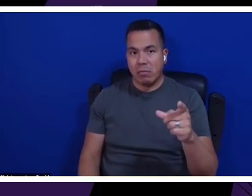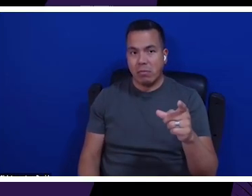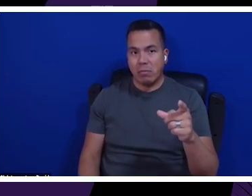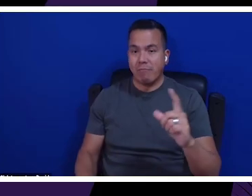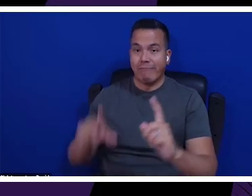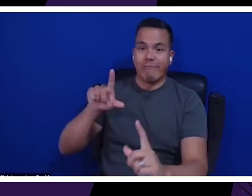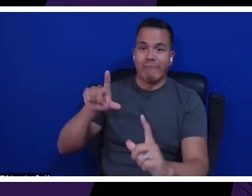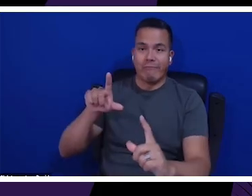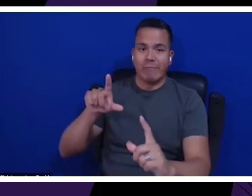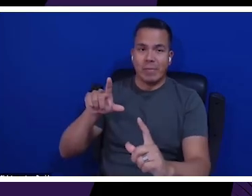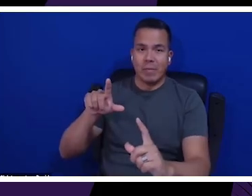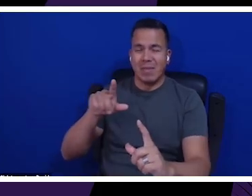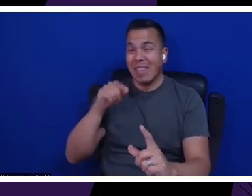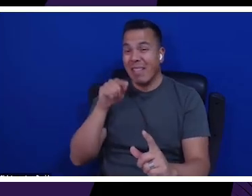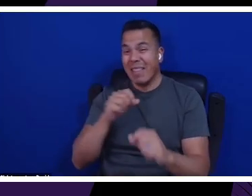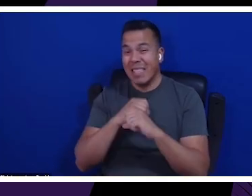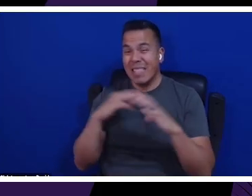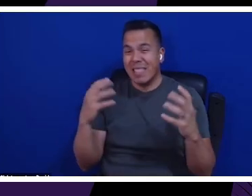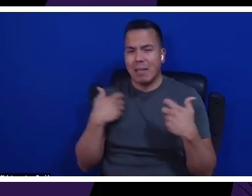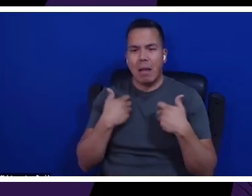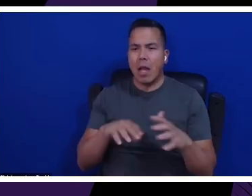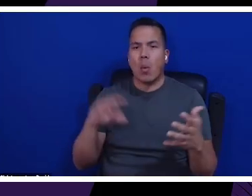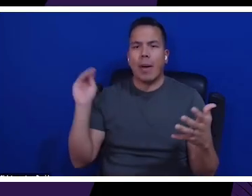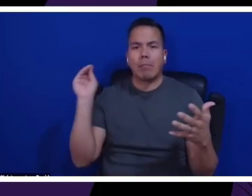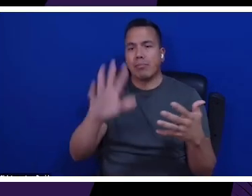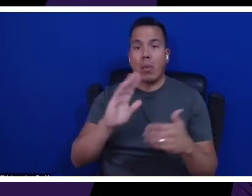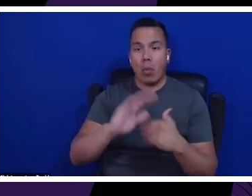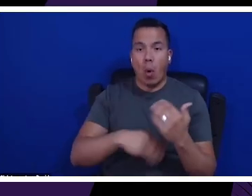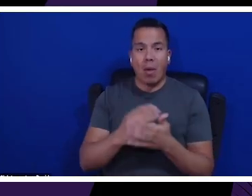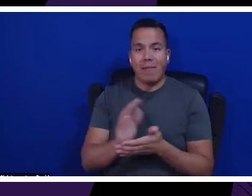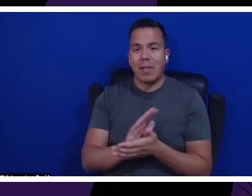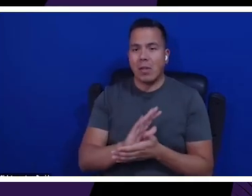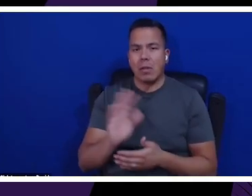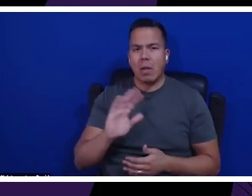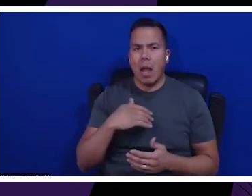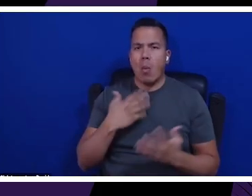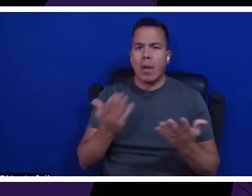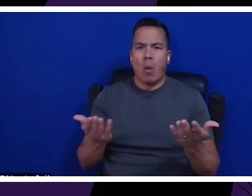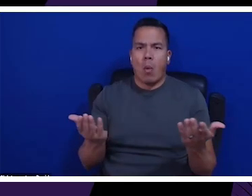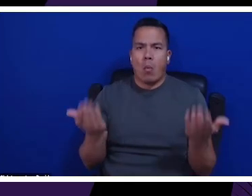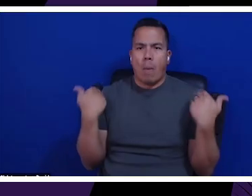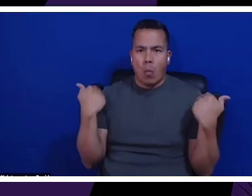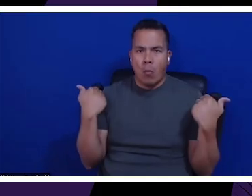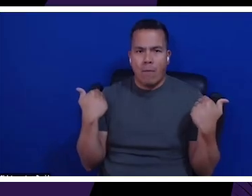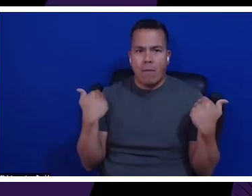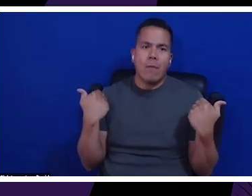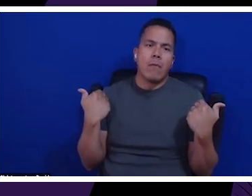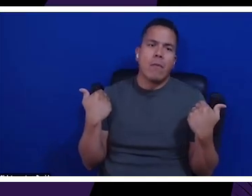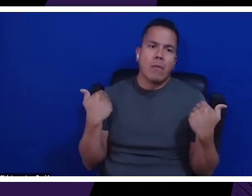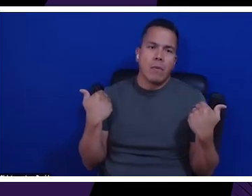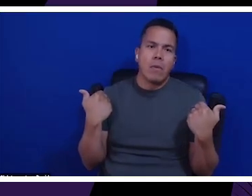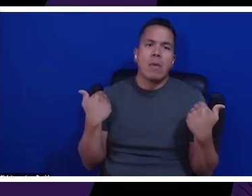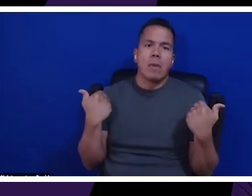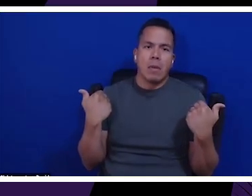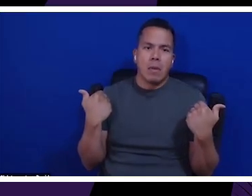But in this scene, I don't want to project the entire video. I want to remove the excess out of